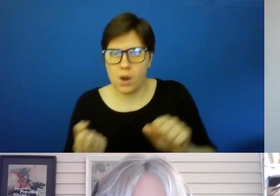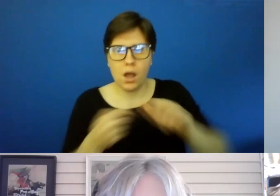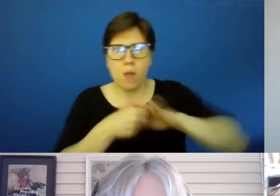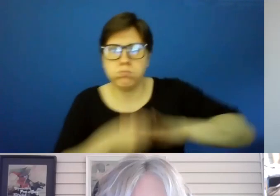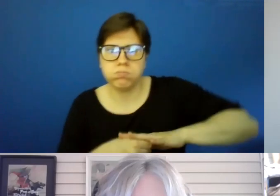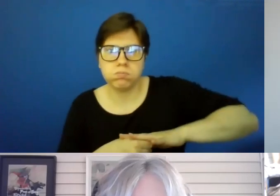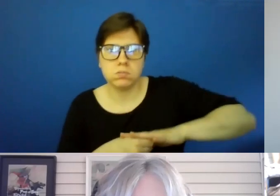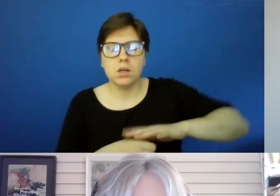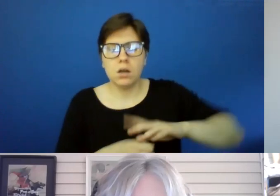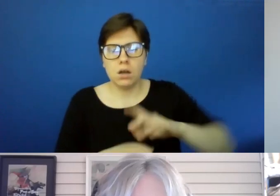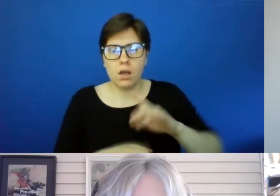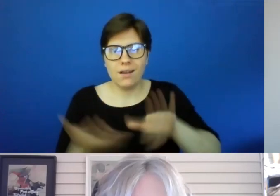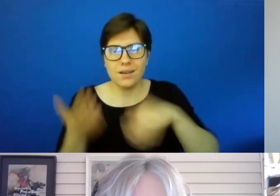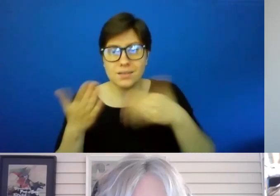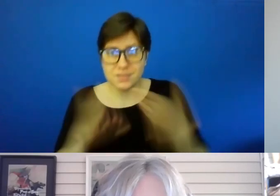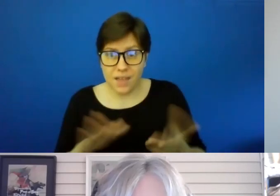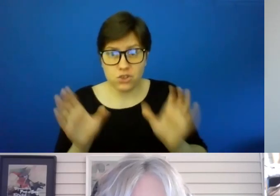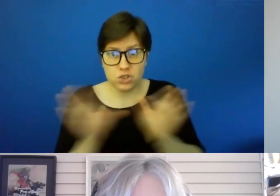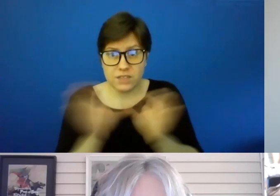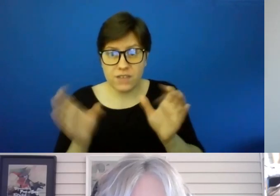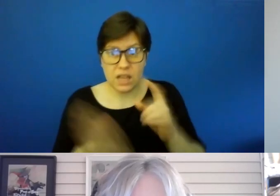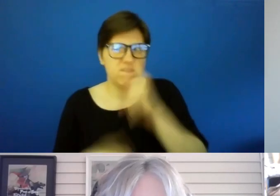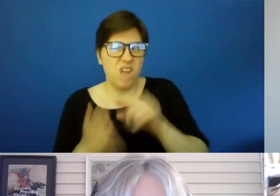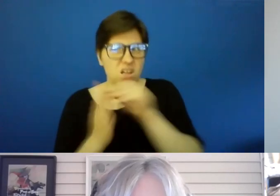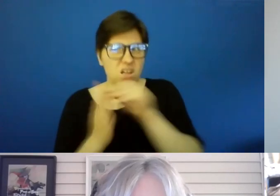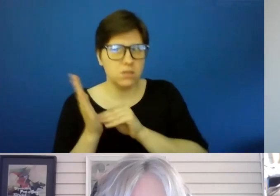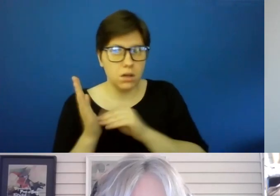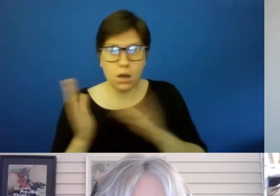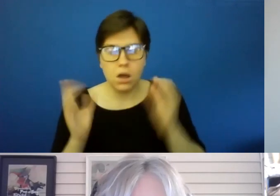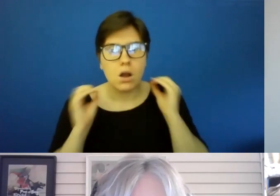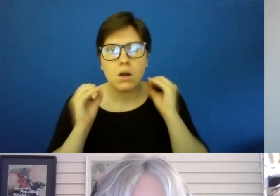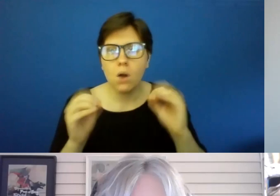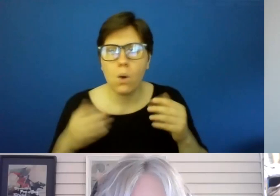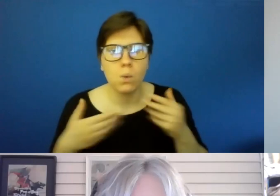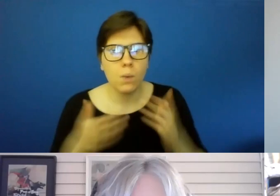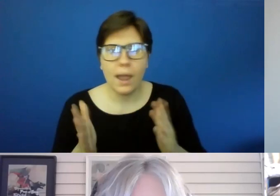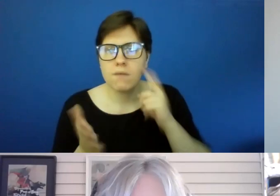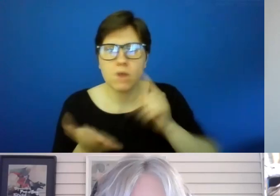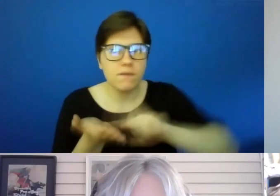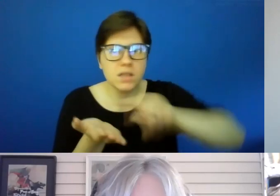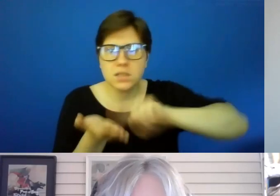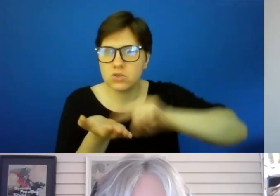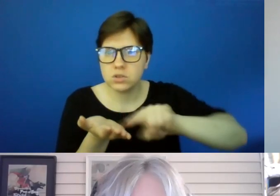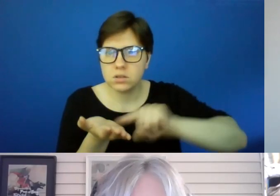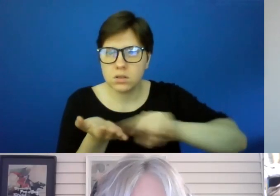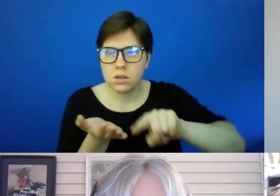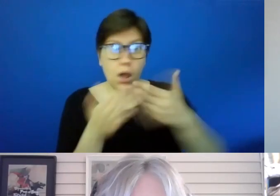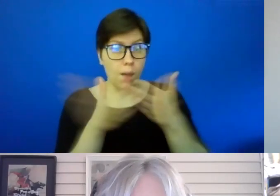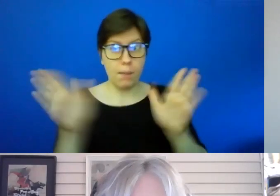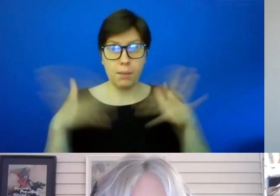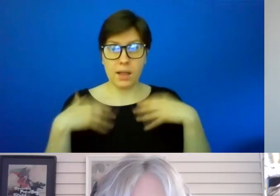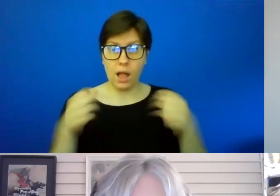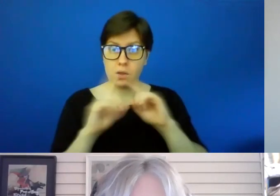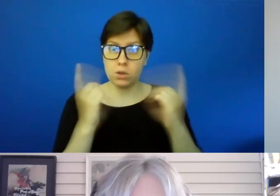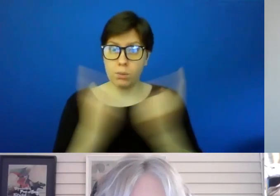The death certificate is falsified. So there's no way to do investigations. And these public health